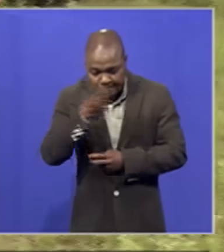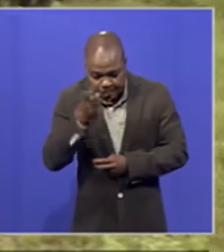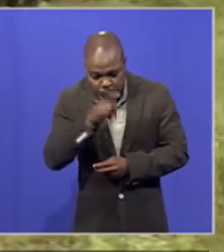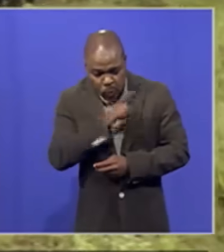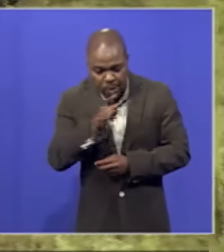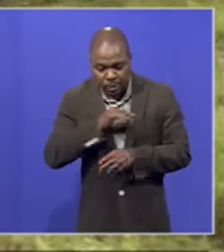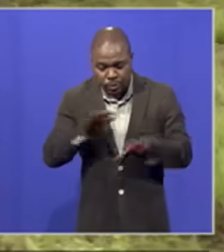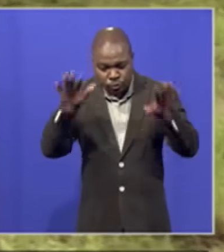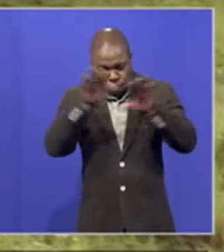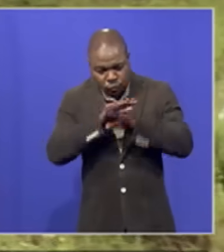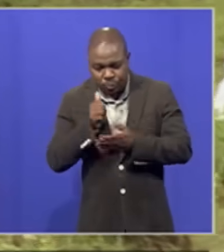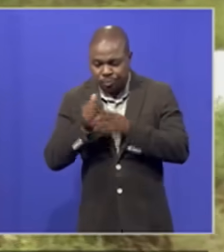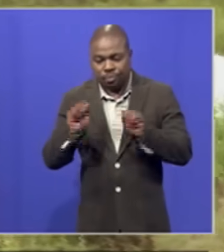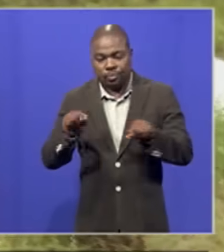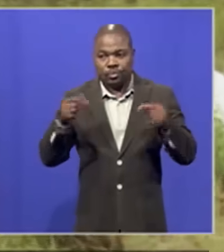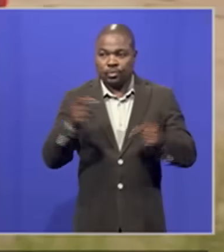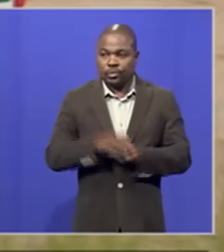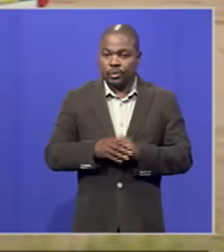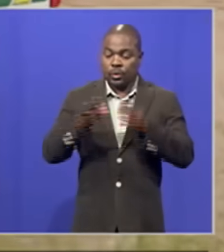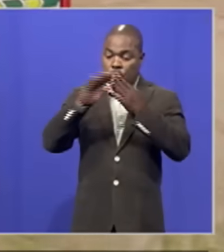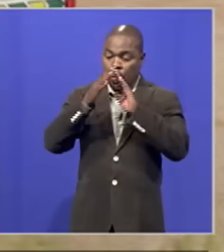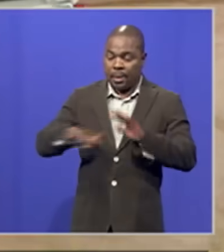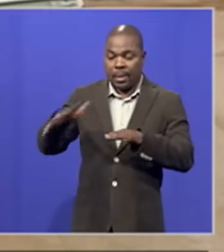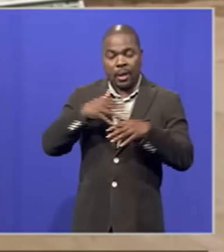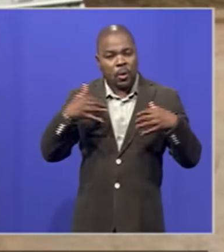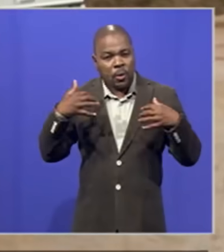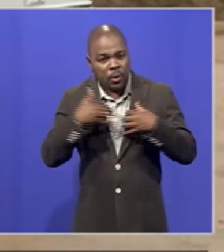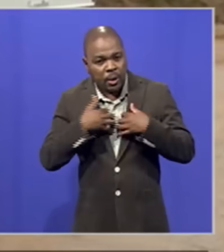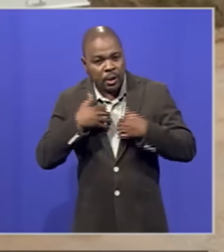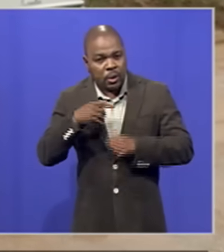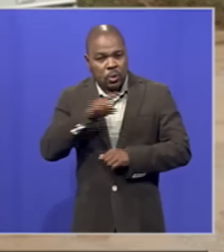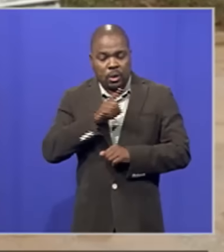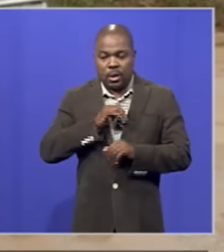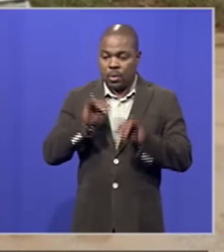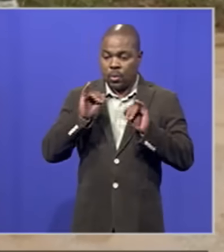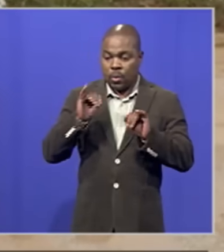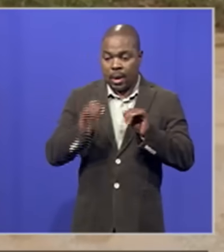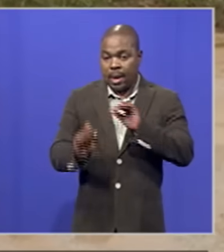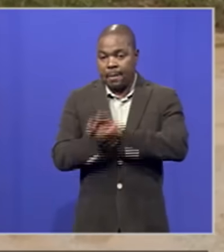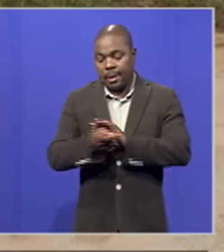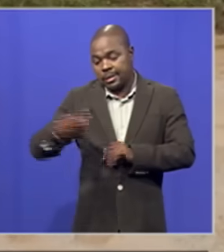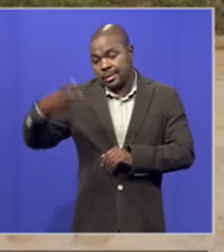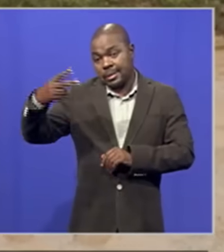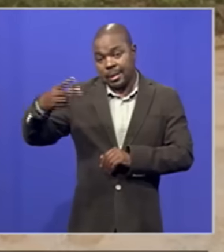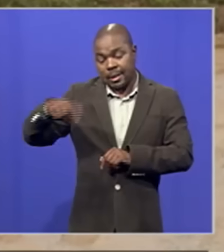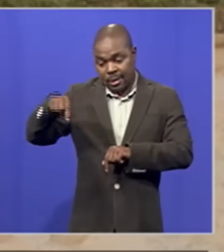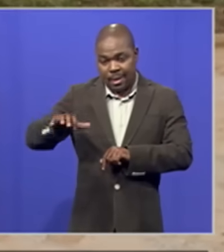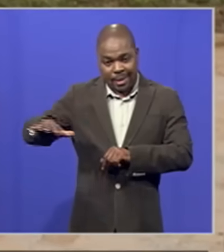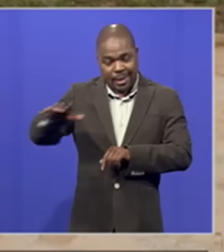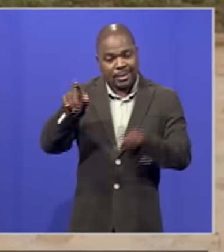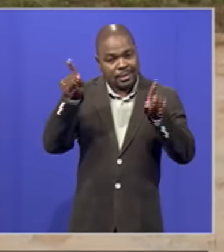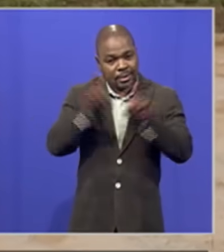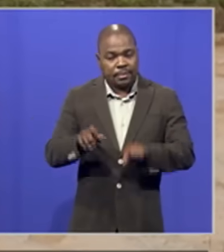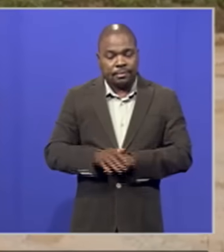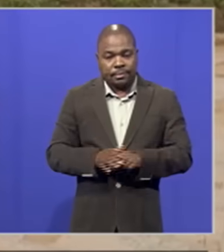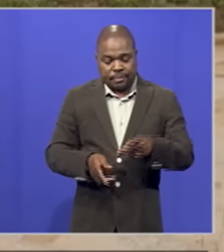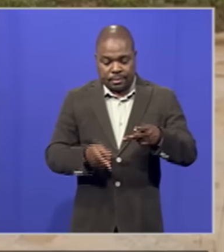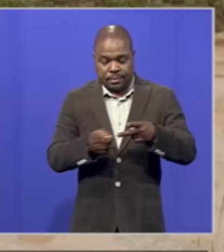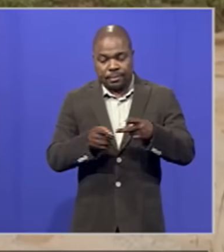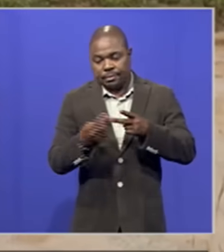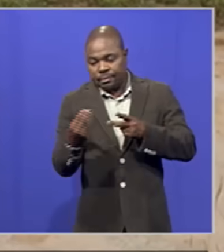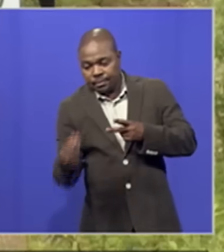la leswiswi setšhaba se tshwenyegile kudu ka ge ye e le kotsi ya bobedi gona ka lefelong le go hweditšwe ngwana